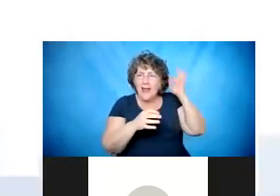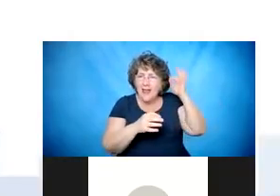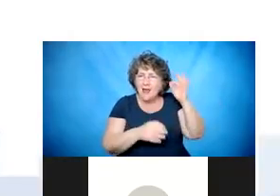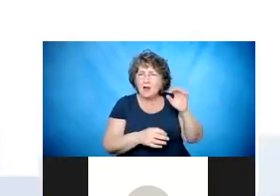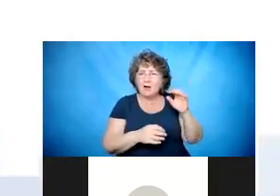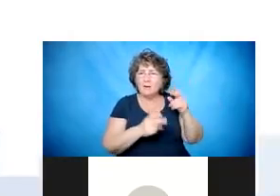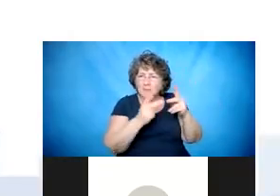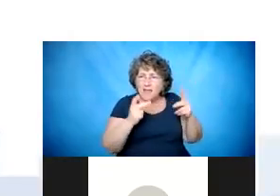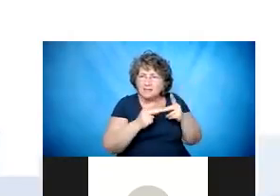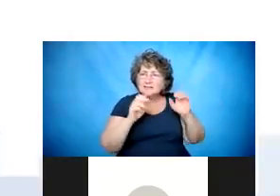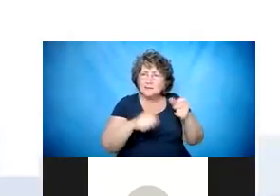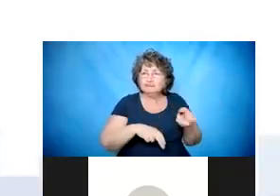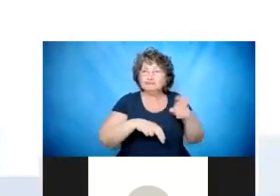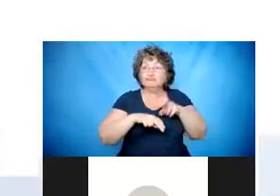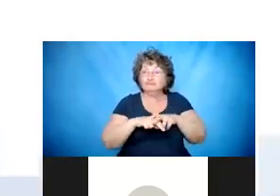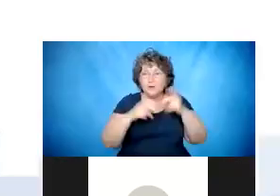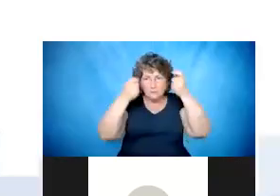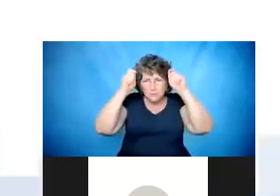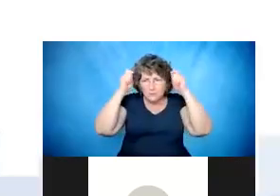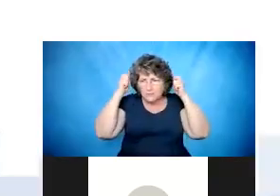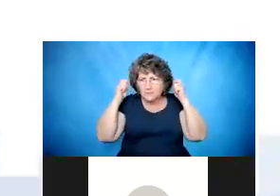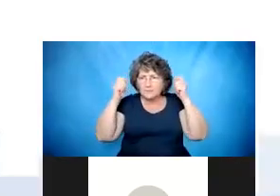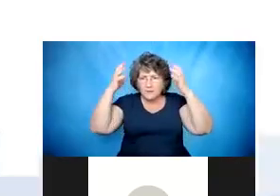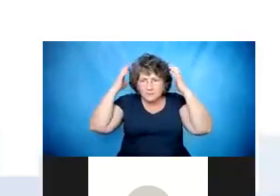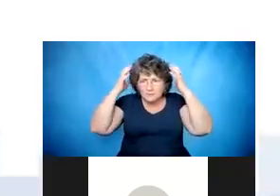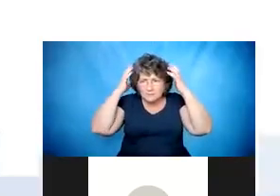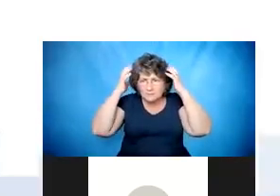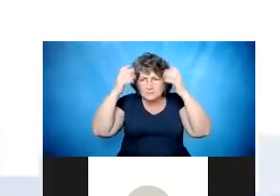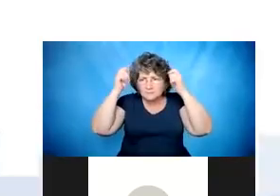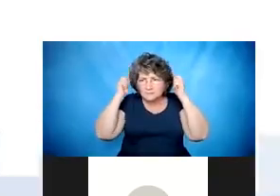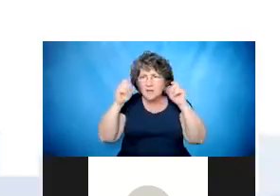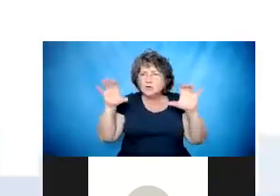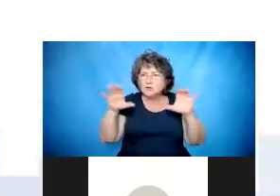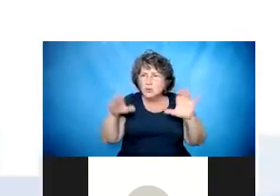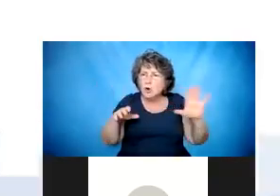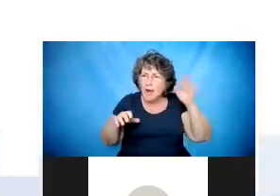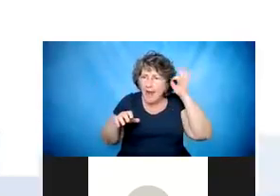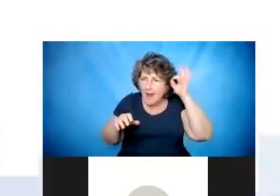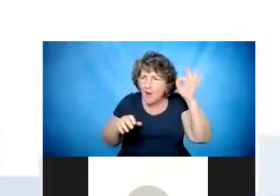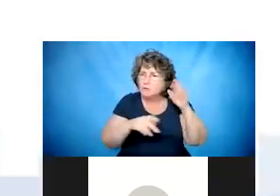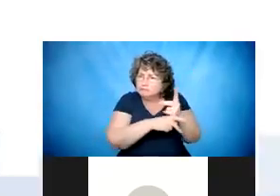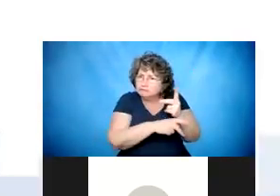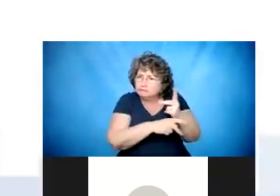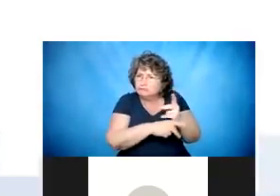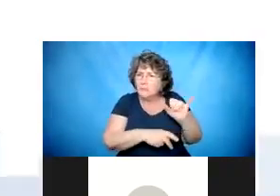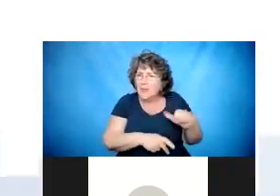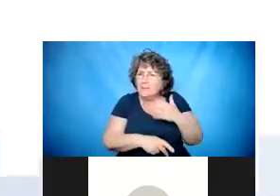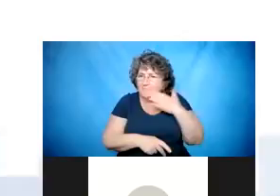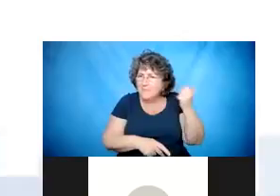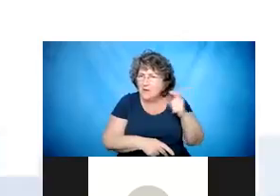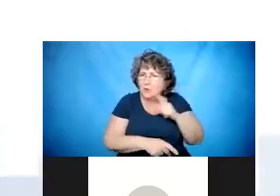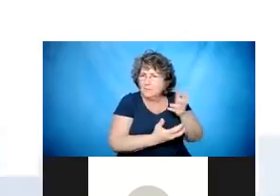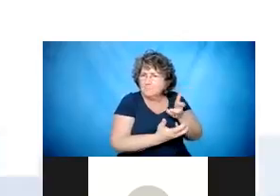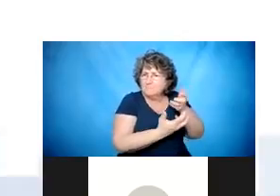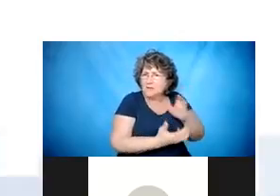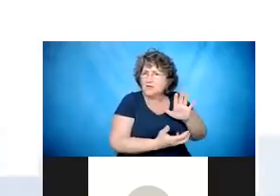right there. We're attempting to treat everybody the same. However, that's not necessarily beneficial to this individual's personhood or to